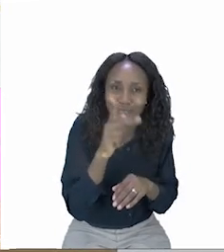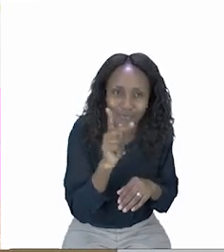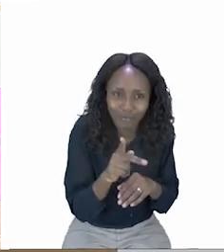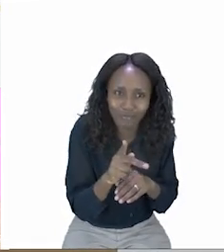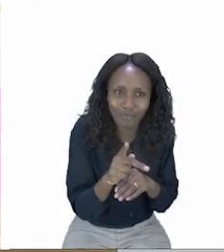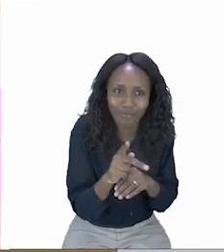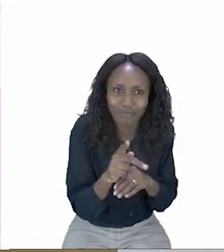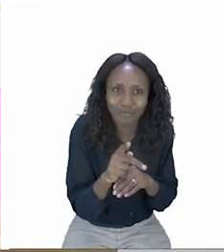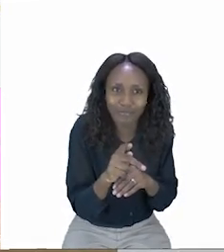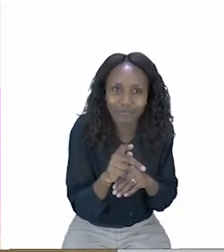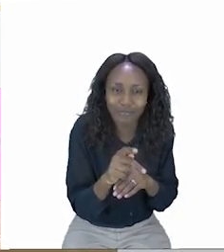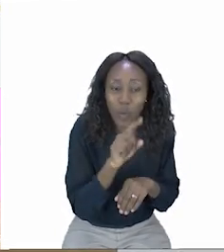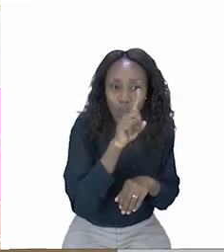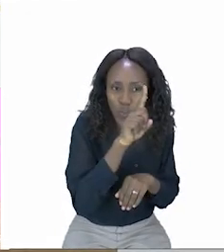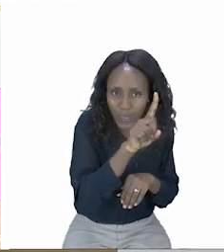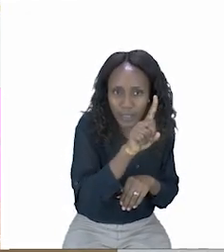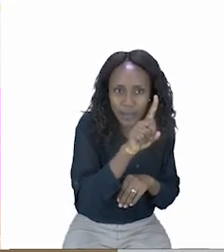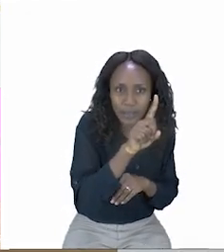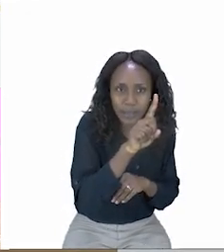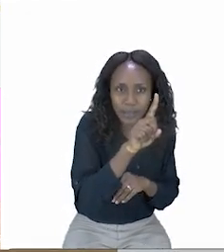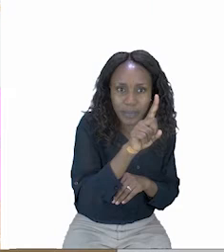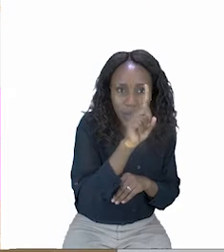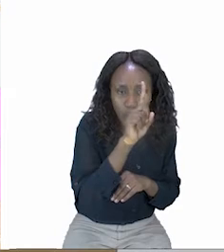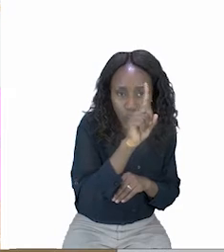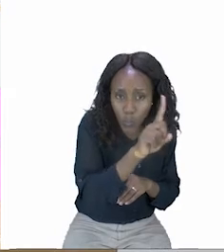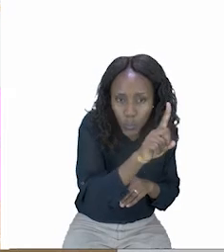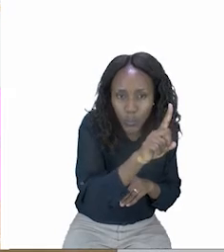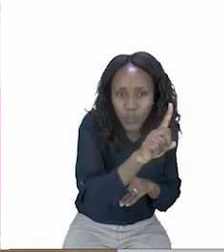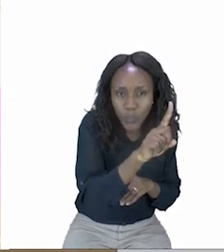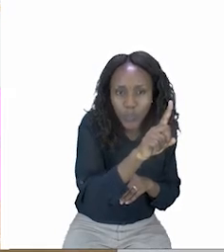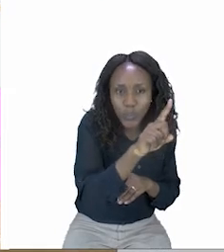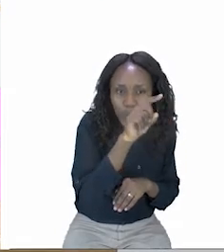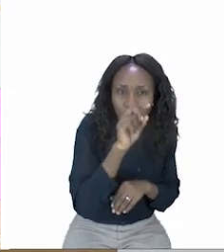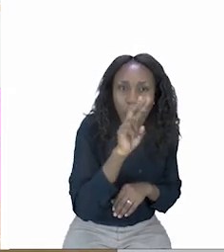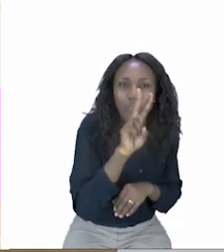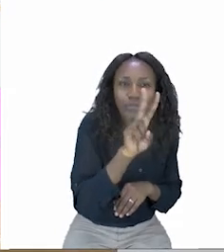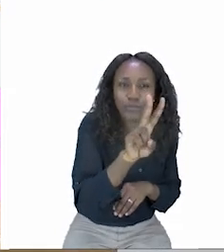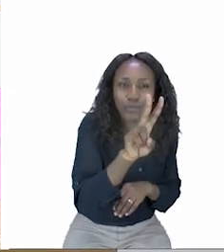is our number 1. So we're going to say 1,